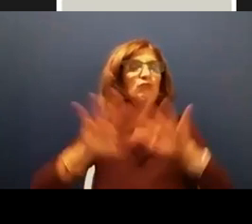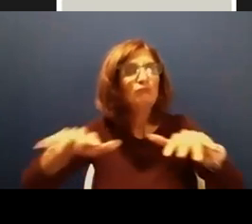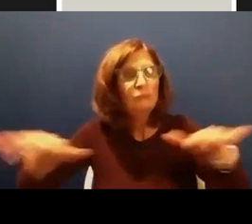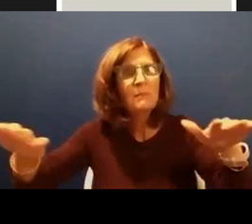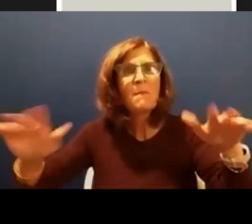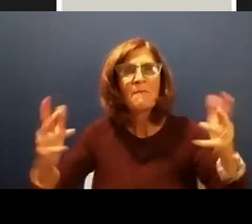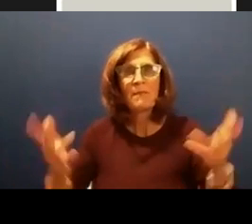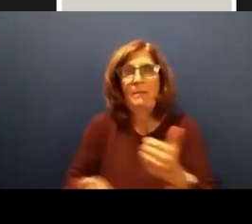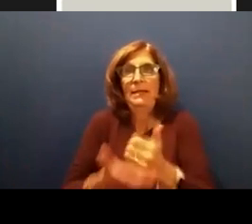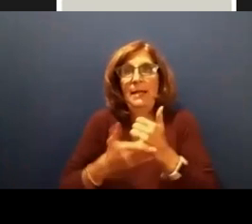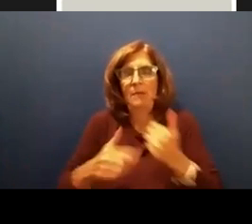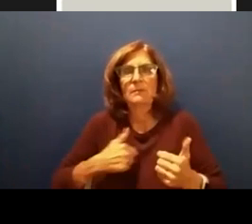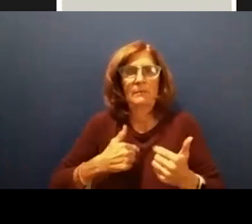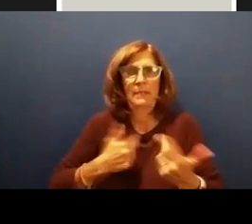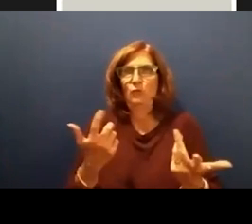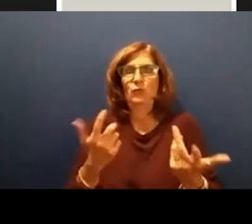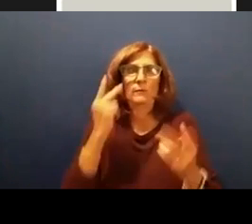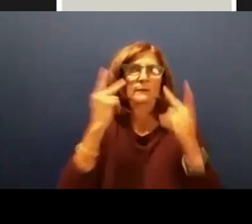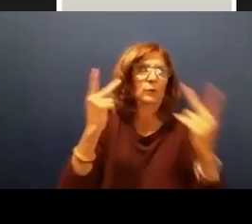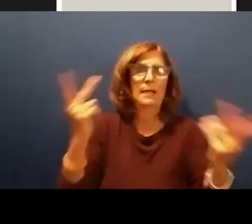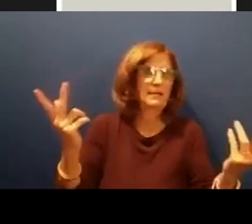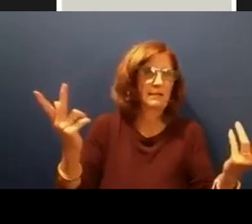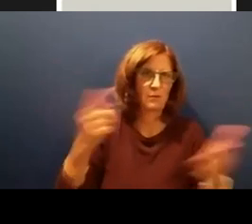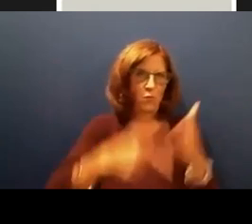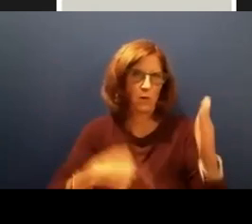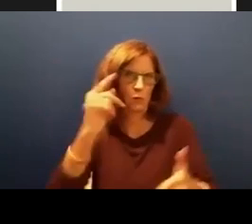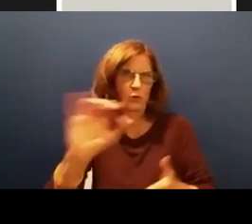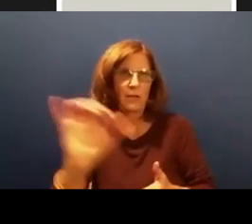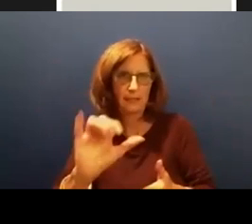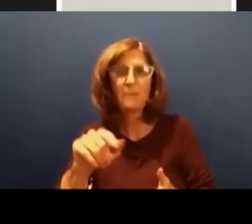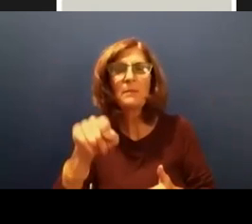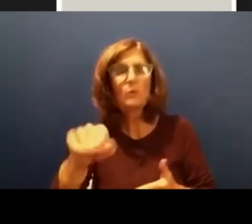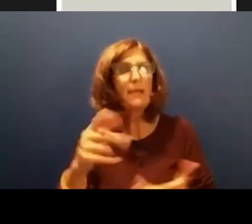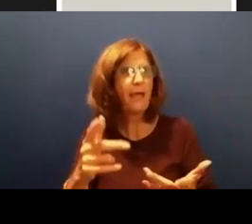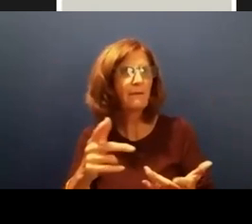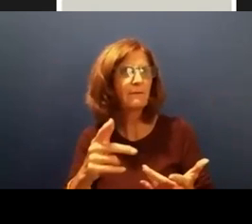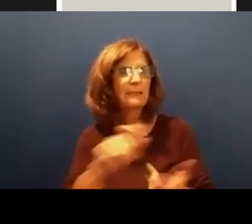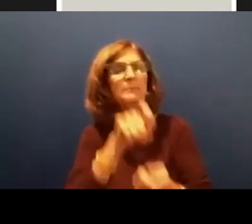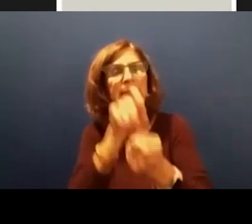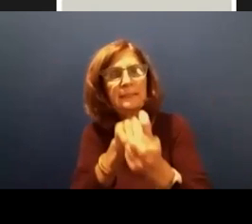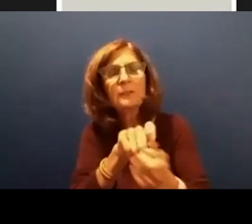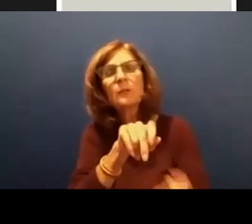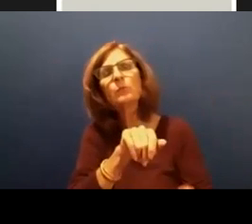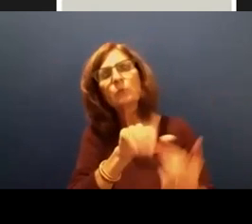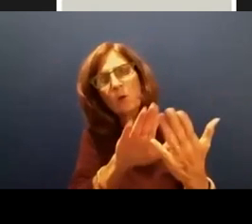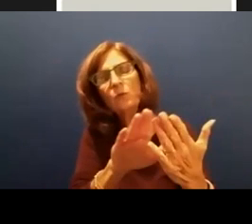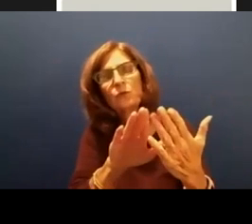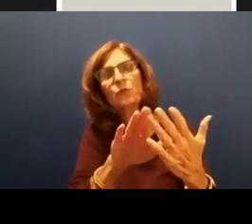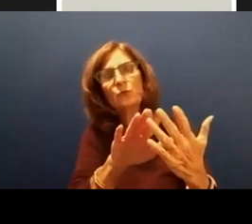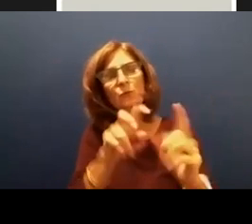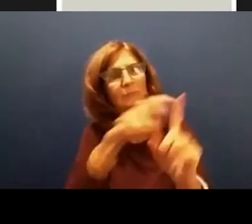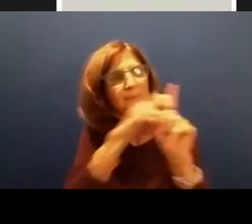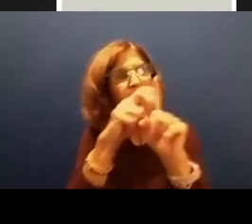helpful. So we have a targeted market approach for those locally owned businesses.